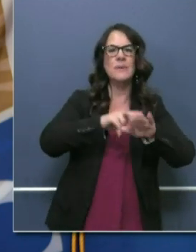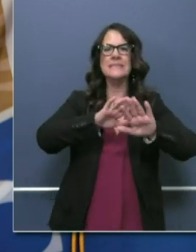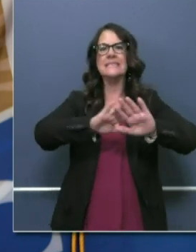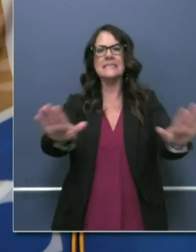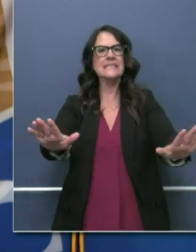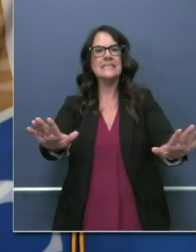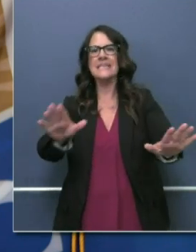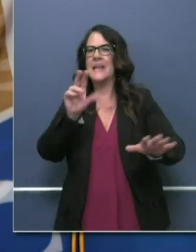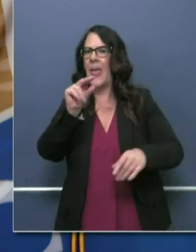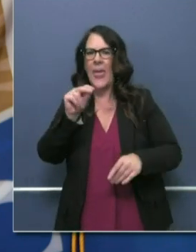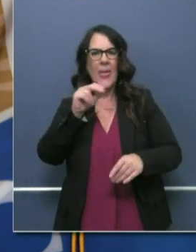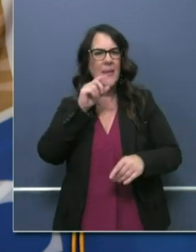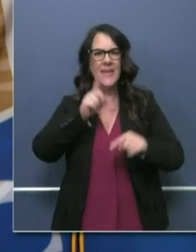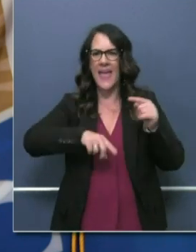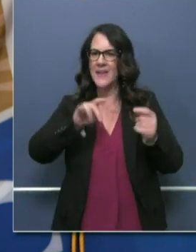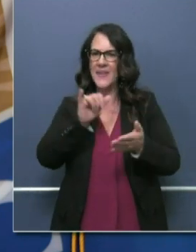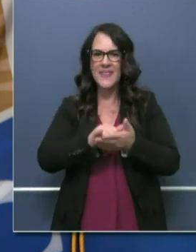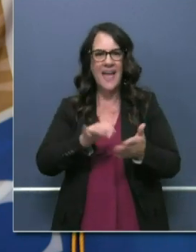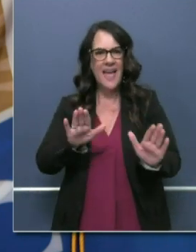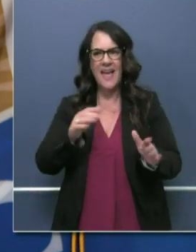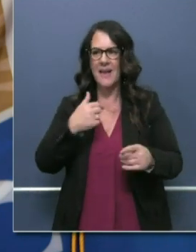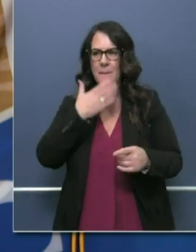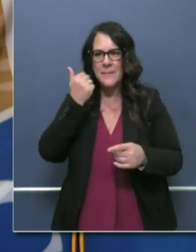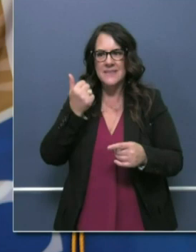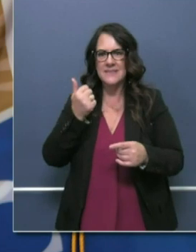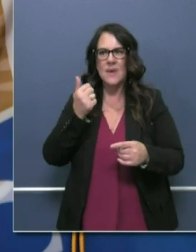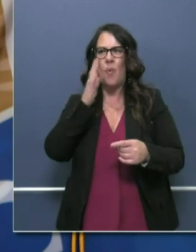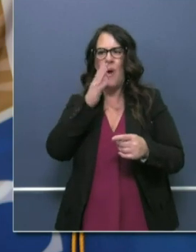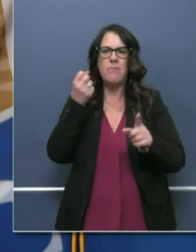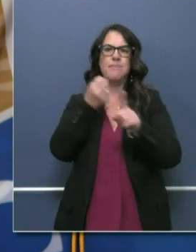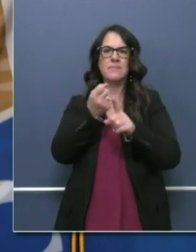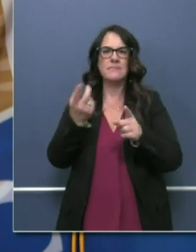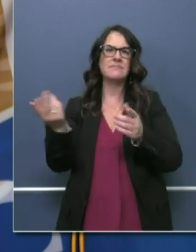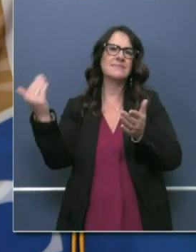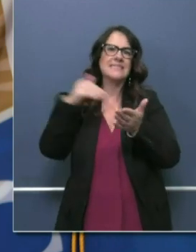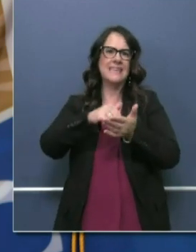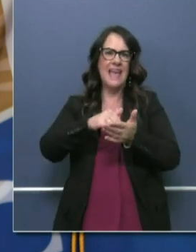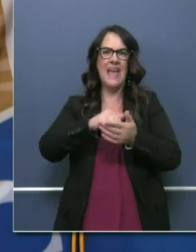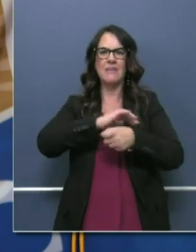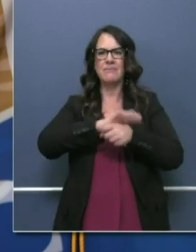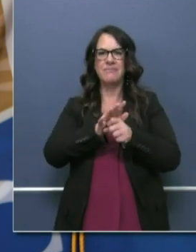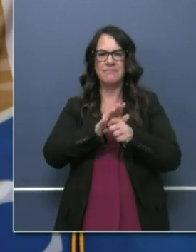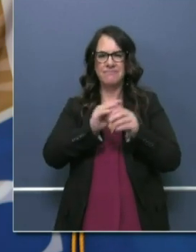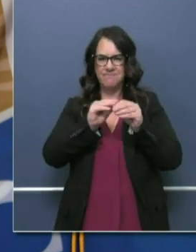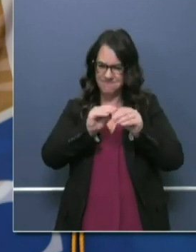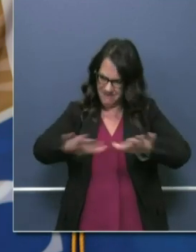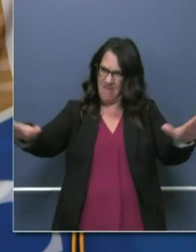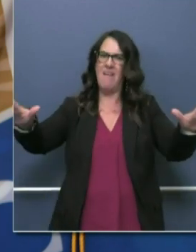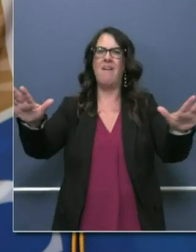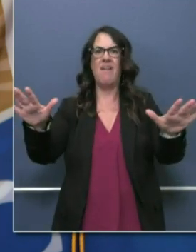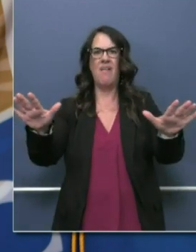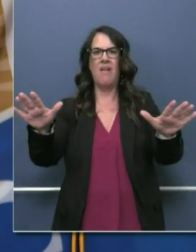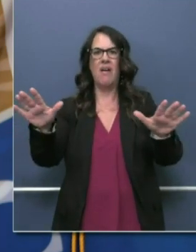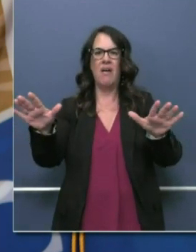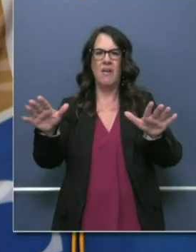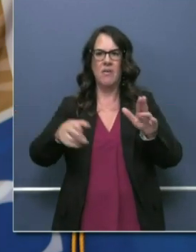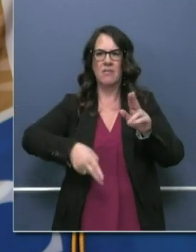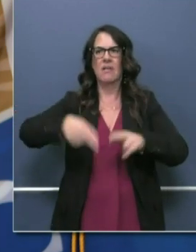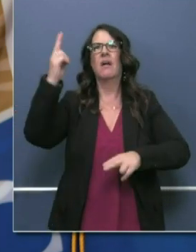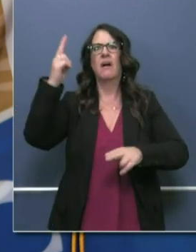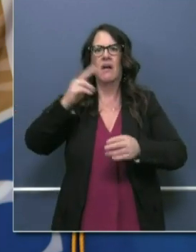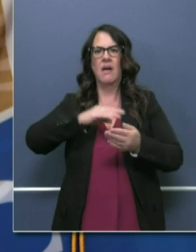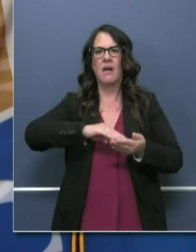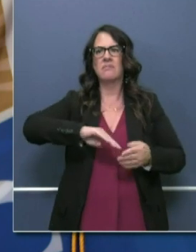repeat, it rhymes, and I just hope we are stewards of our public health first and foremost in